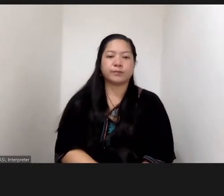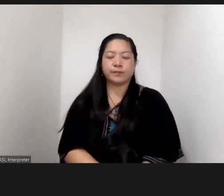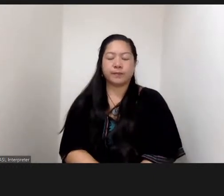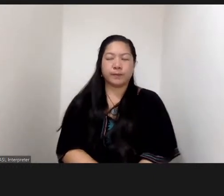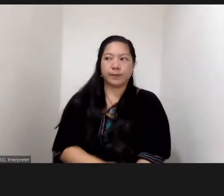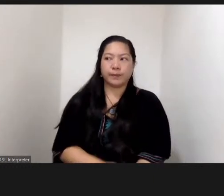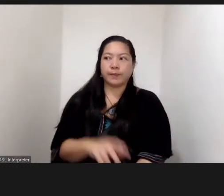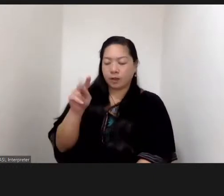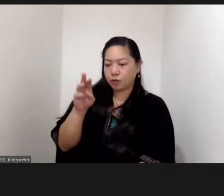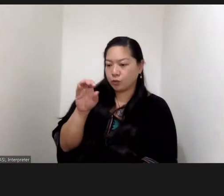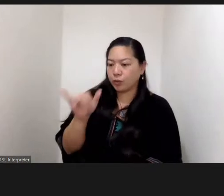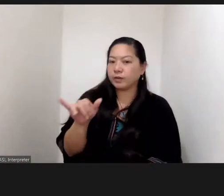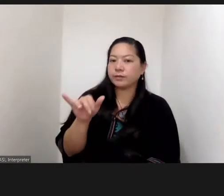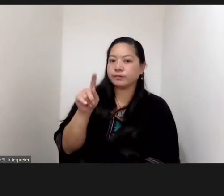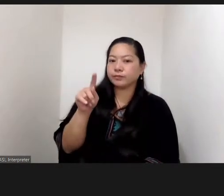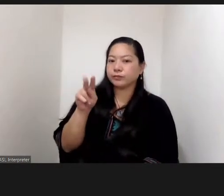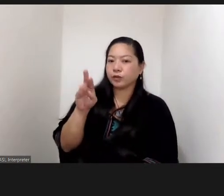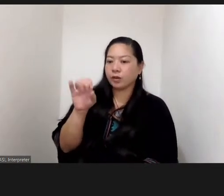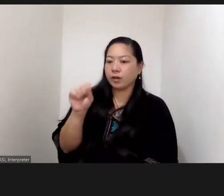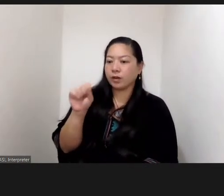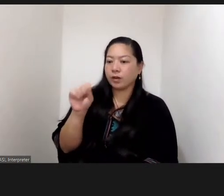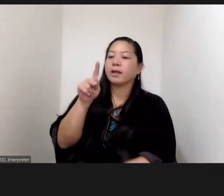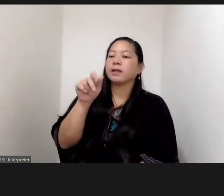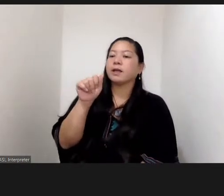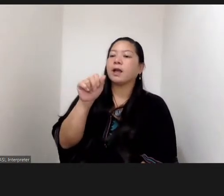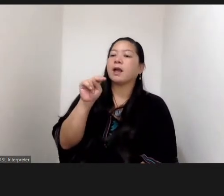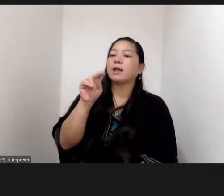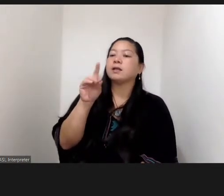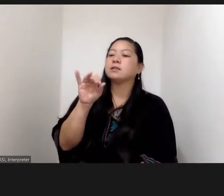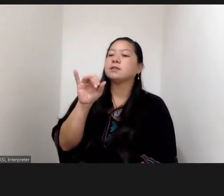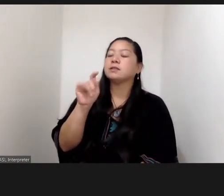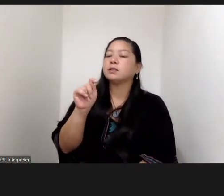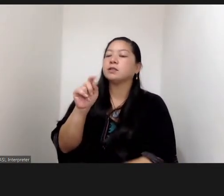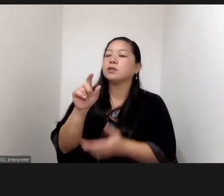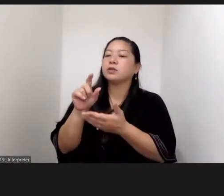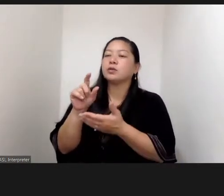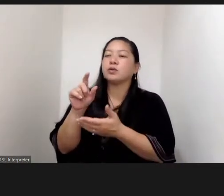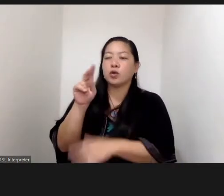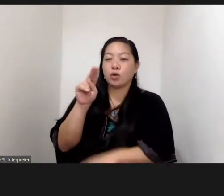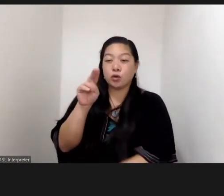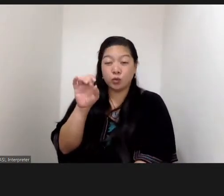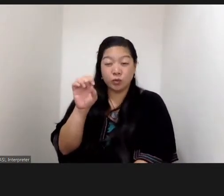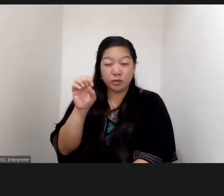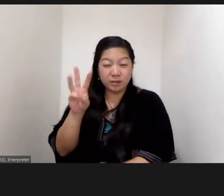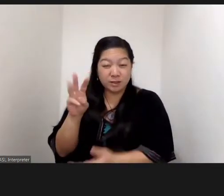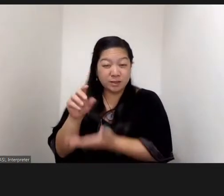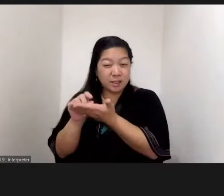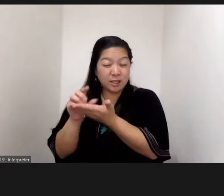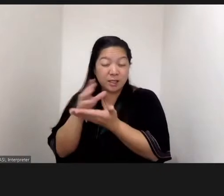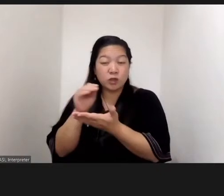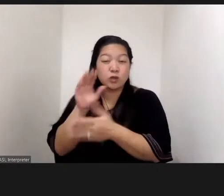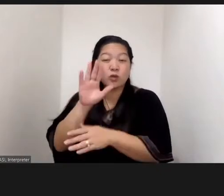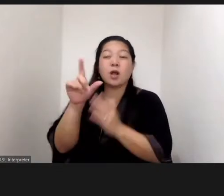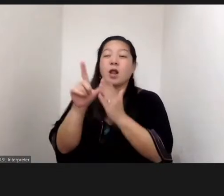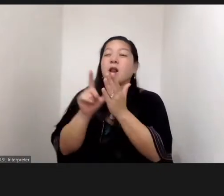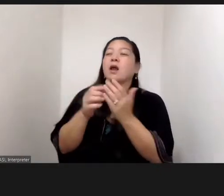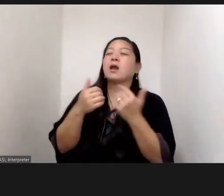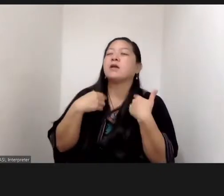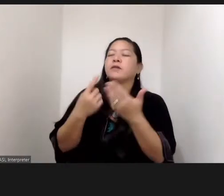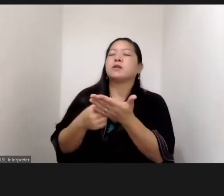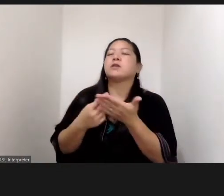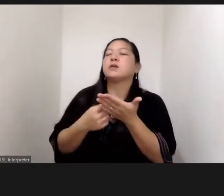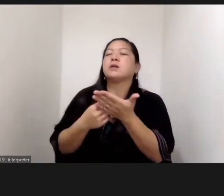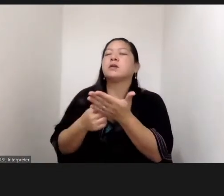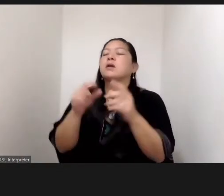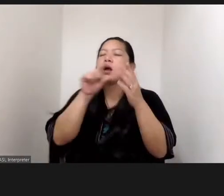Governor. There was in your executive order, you talked about how, I'm going to paraphrase here, how